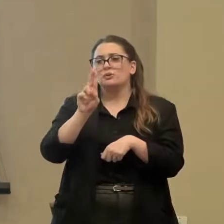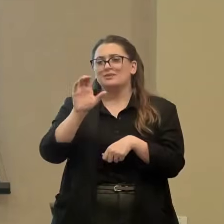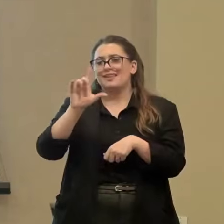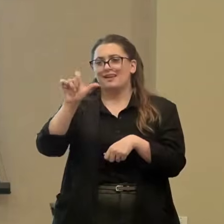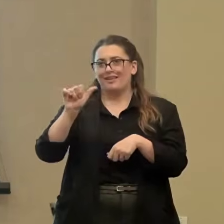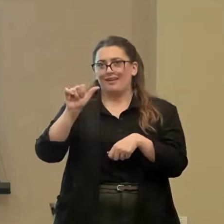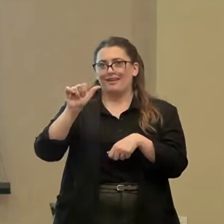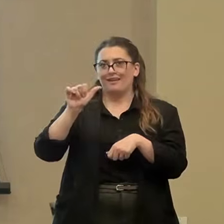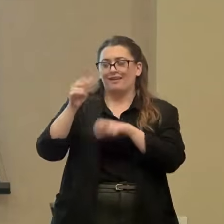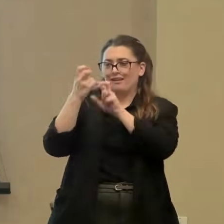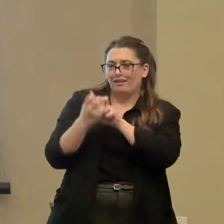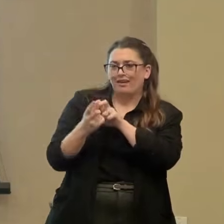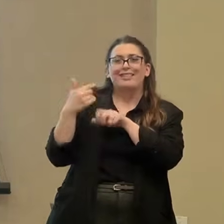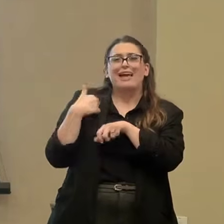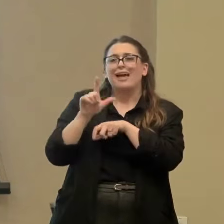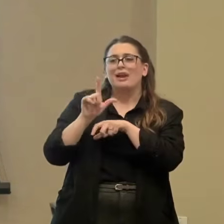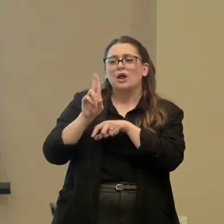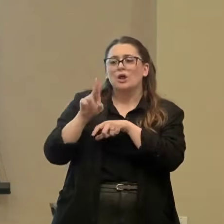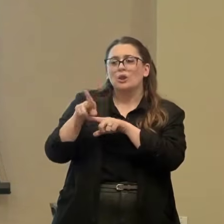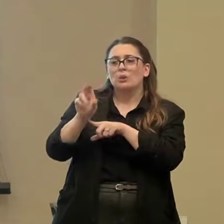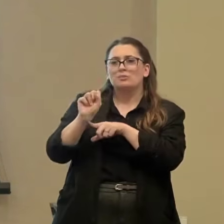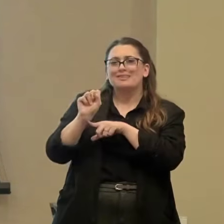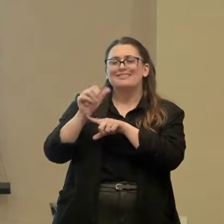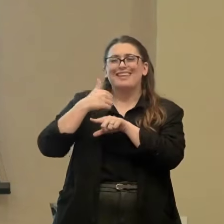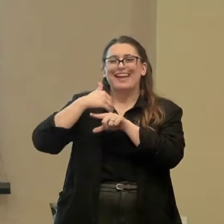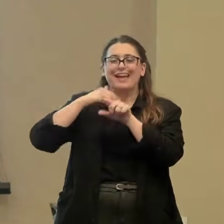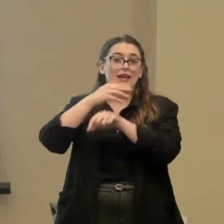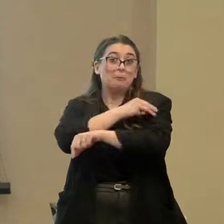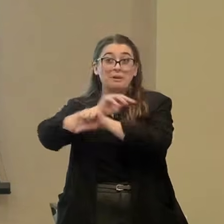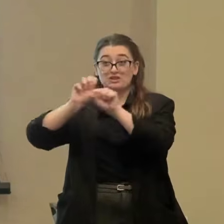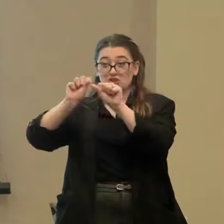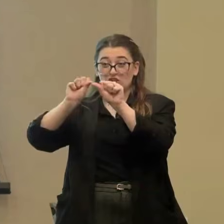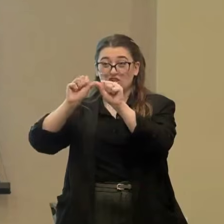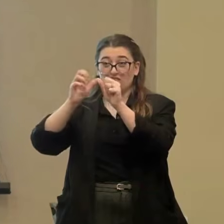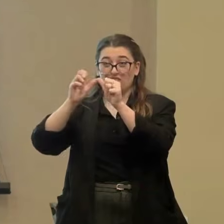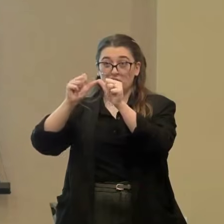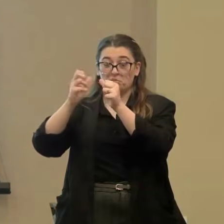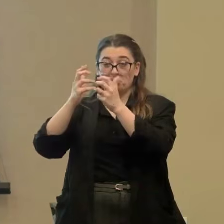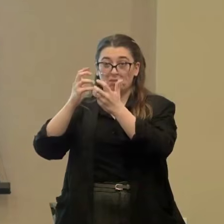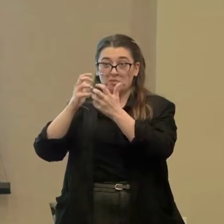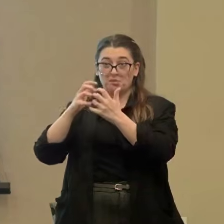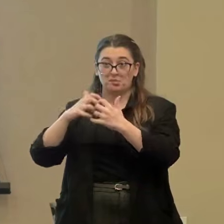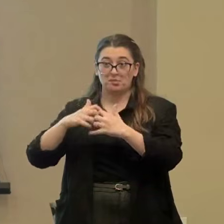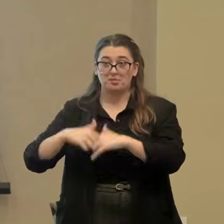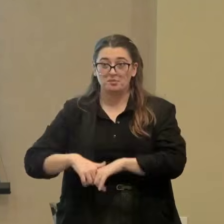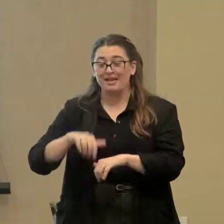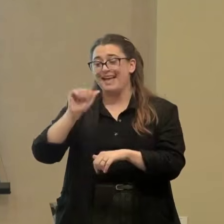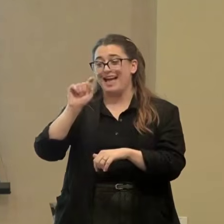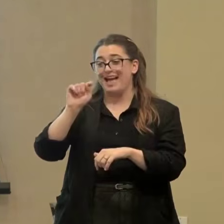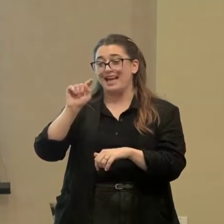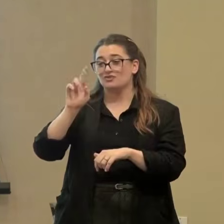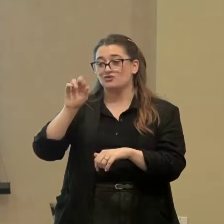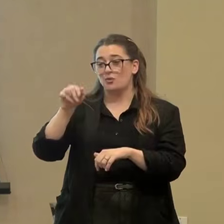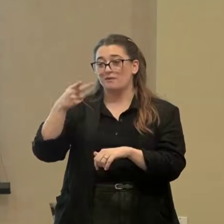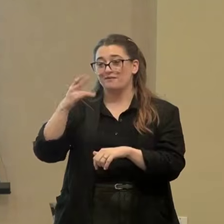UCLA, who had a type of lupus that caused atrophy of the muscle. We were able, through a program, to get her